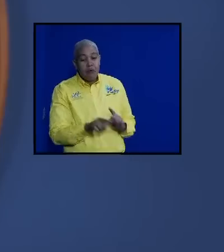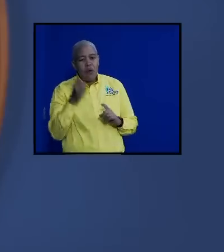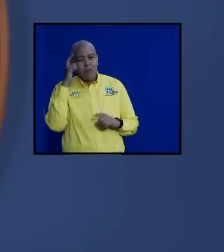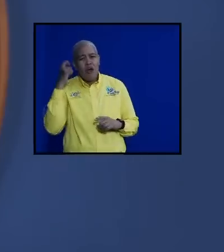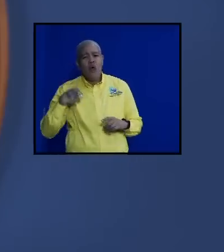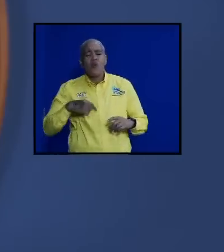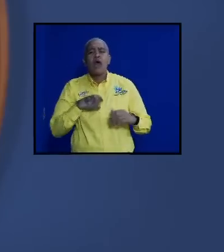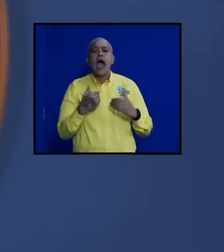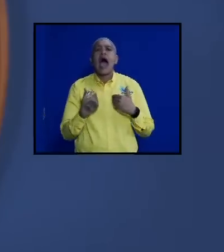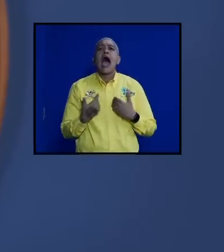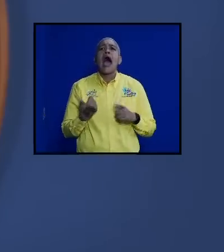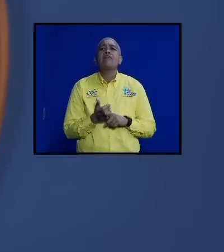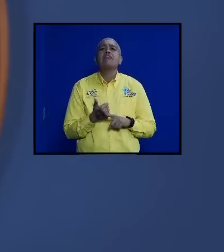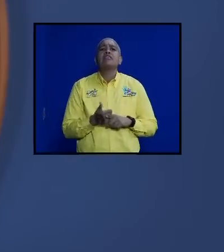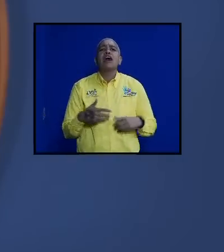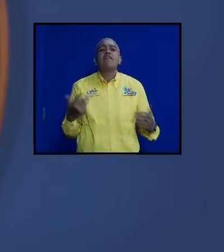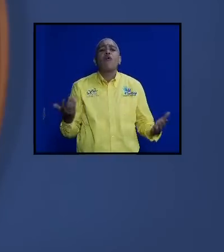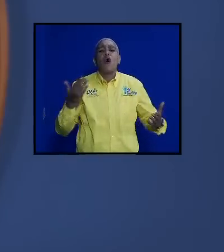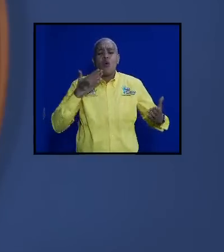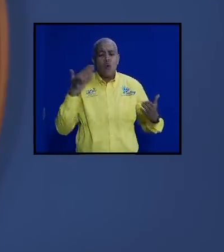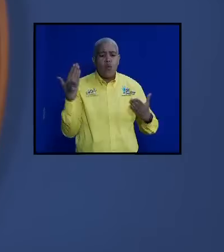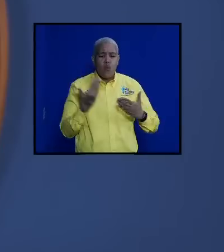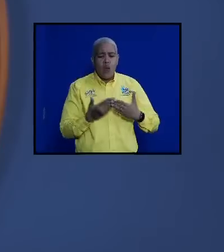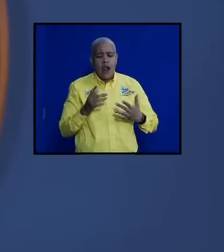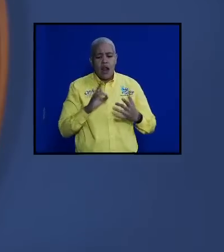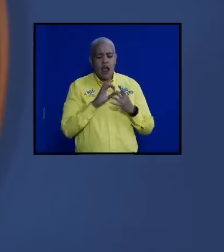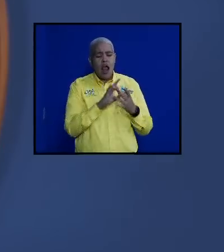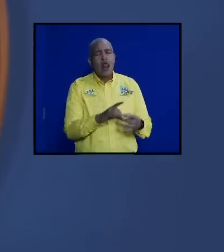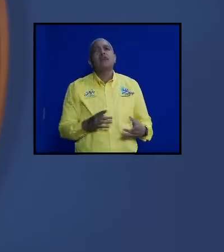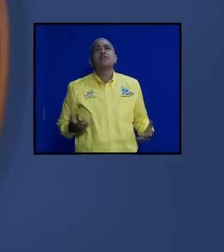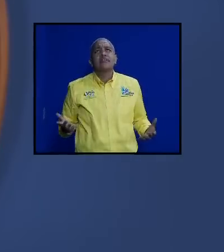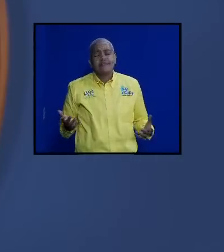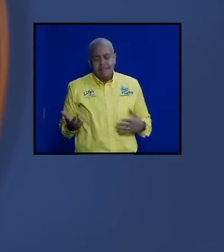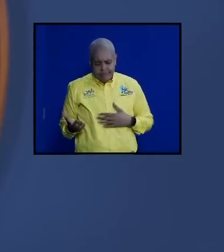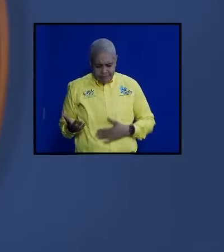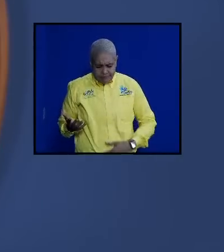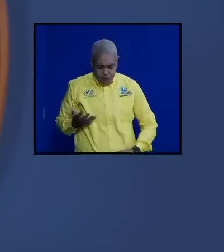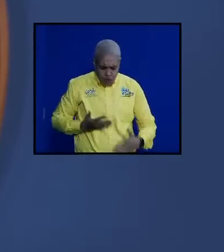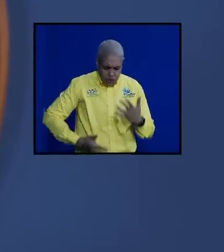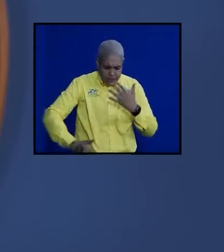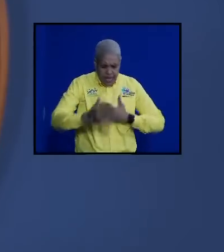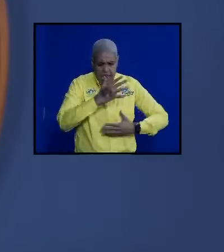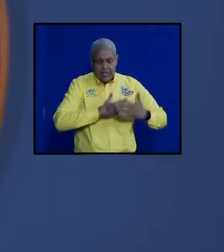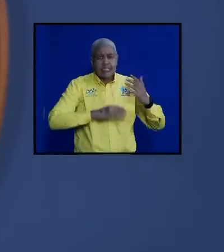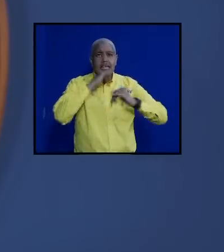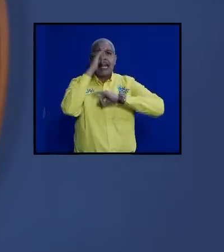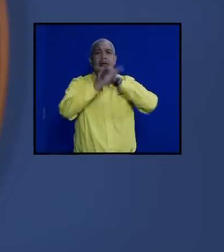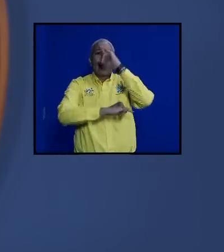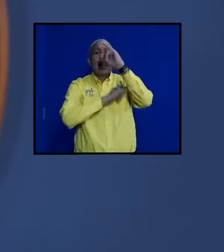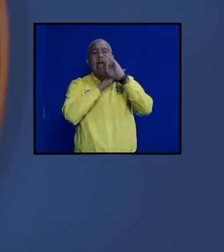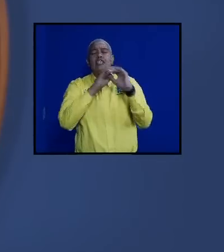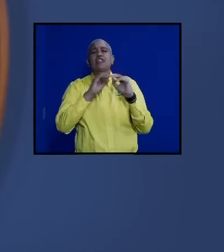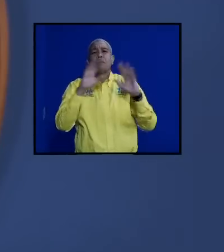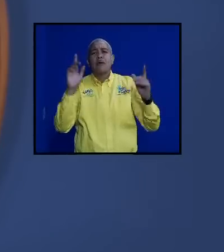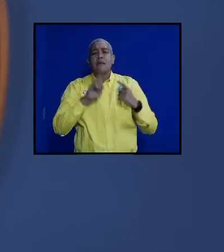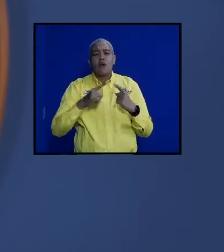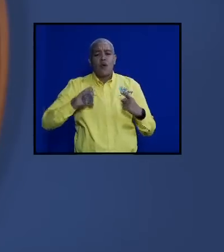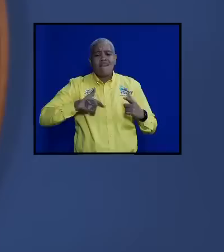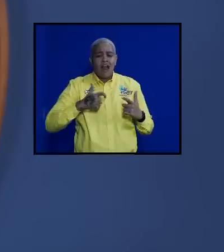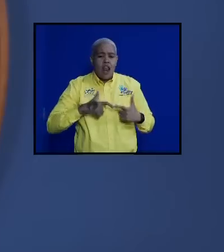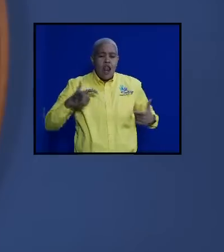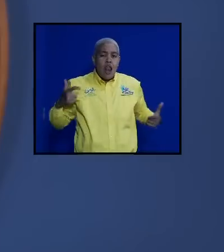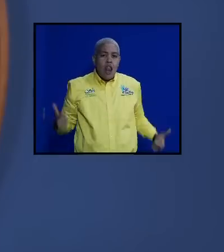have such a well-connected society internationally, and we have a large